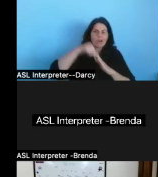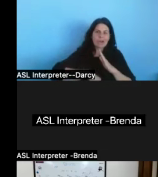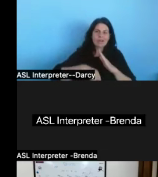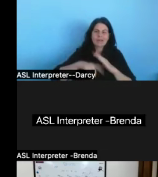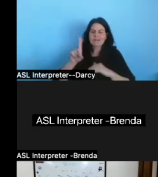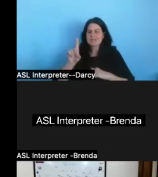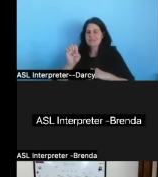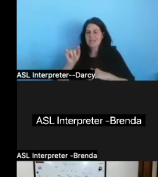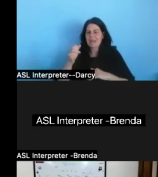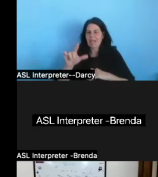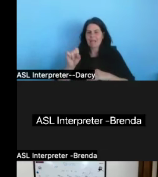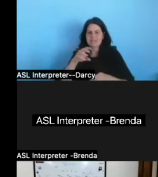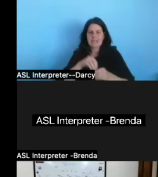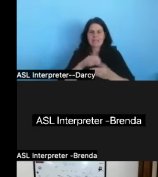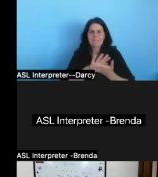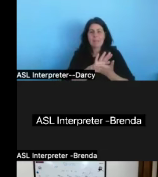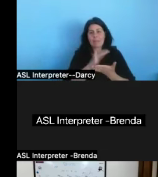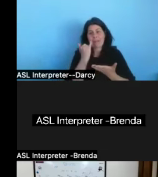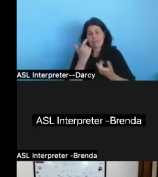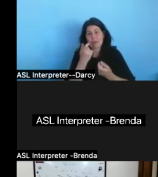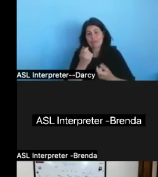interested, but yeah.